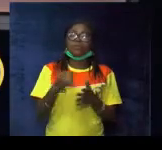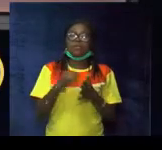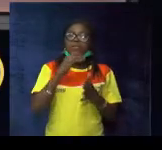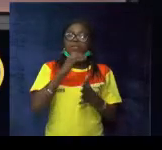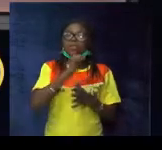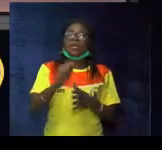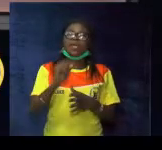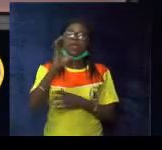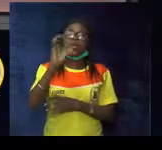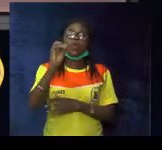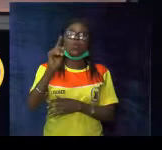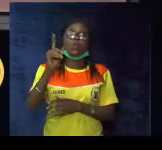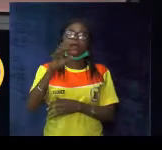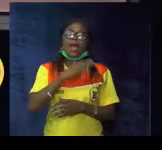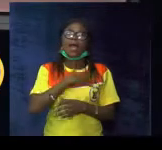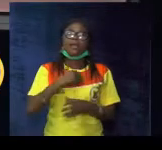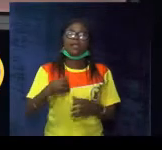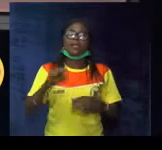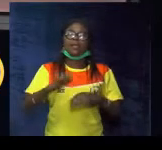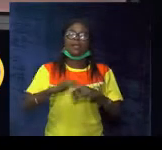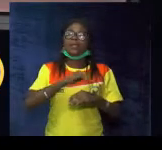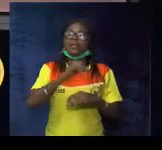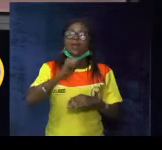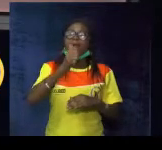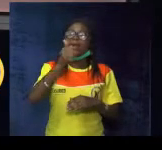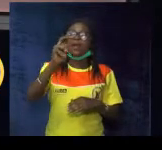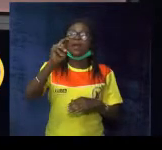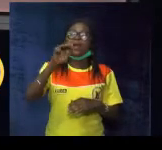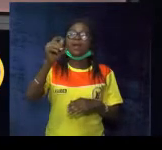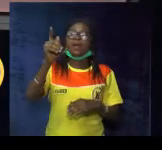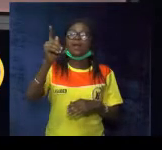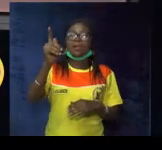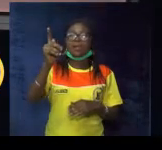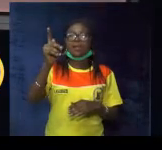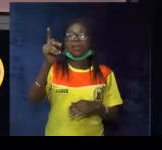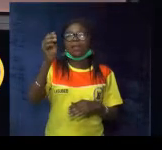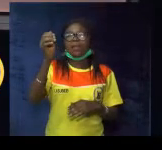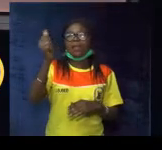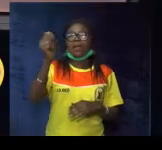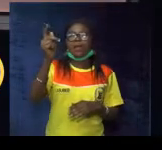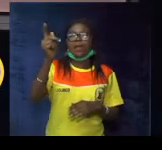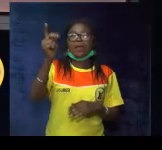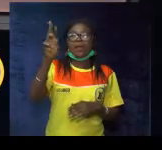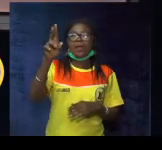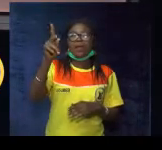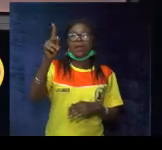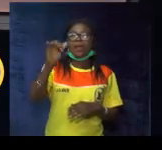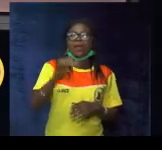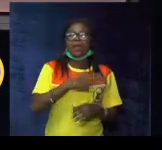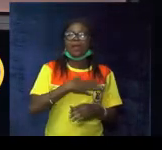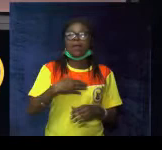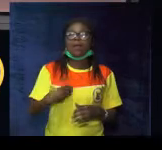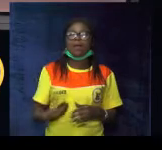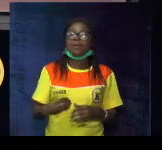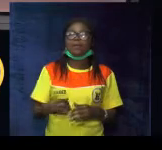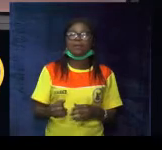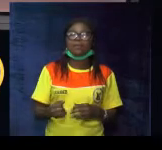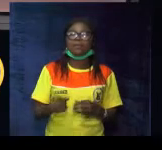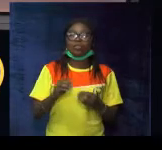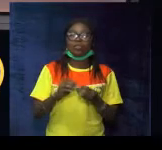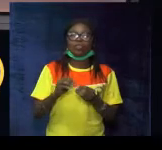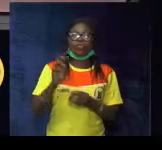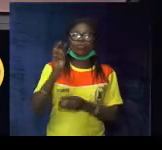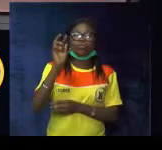is, a chord and then an arc. And all segments are chords and arc. It's just that the semicircle, the chord is